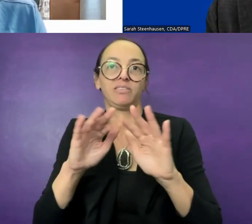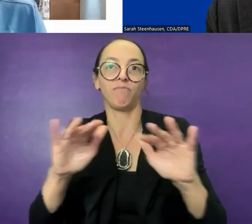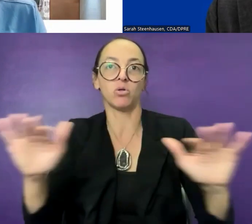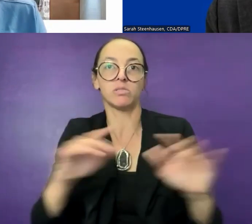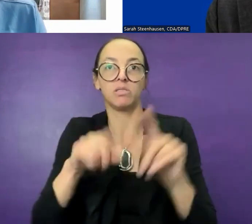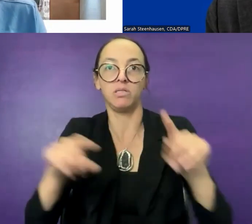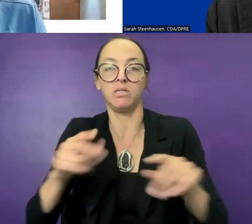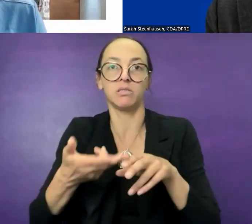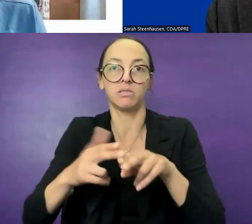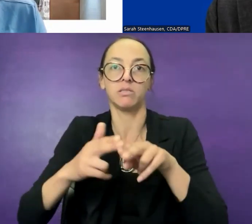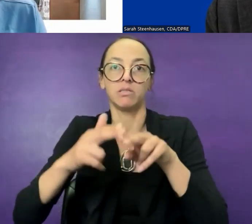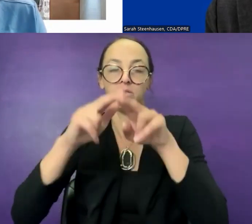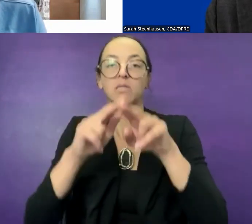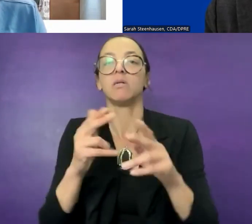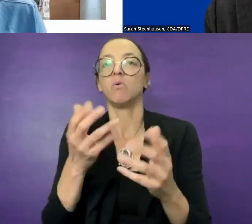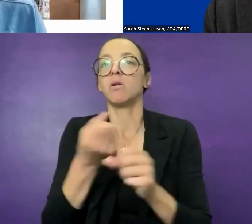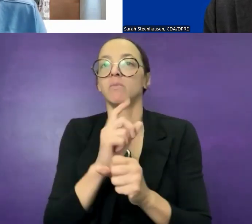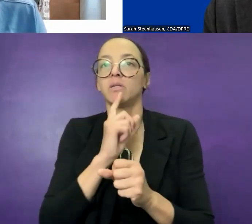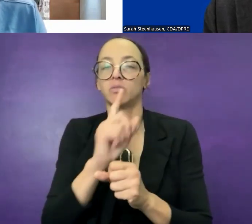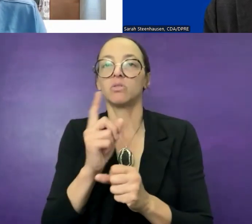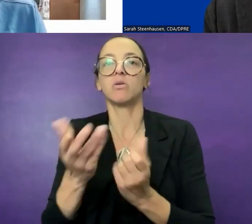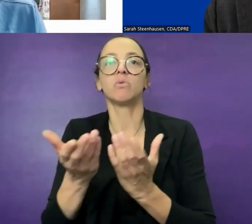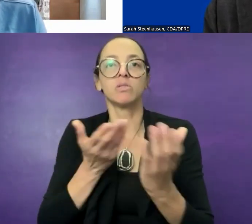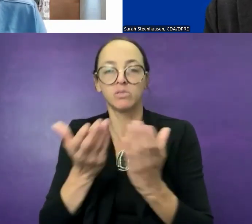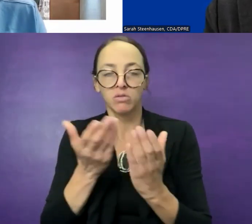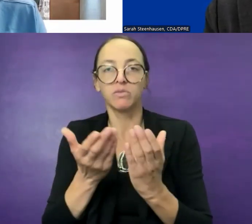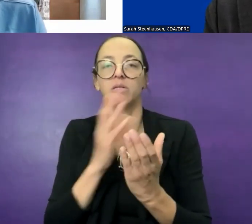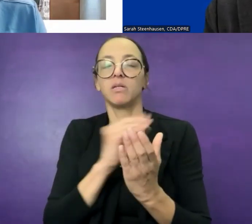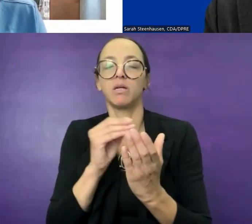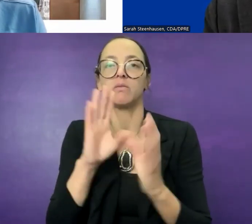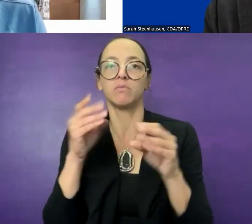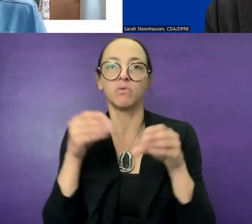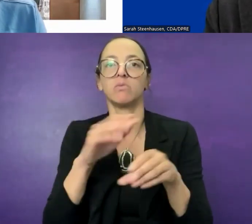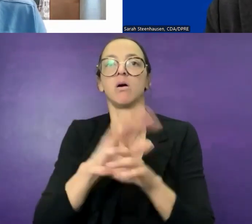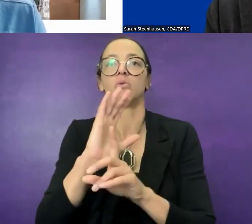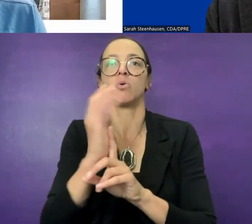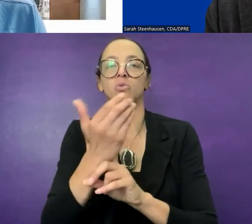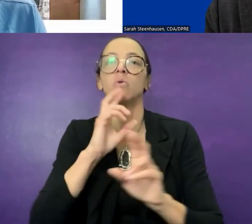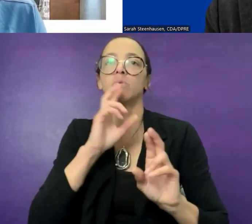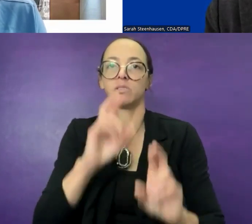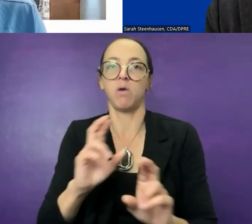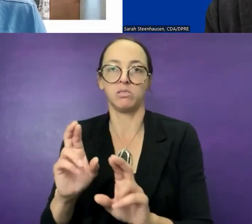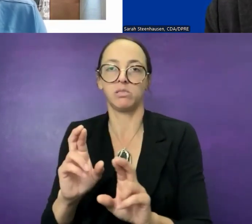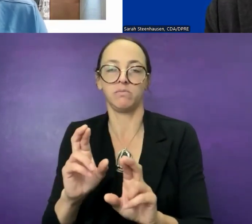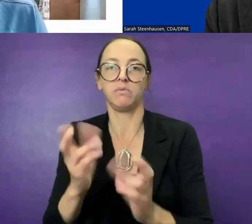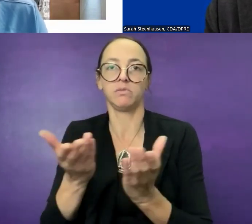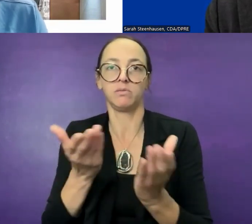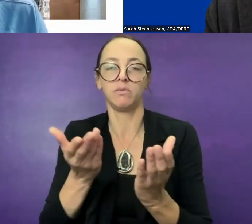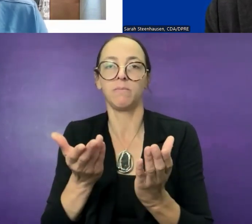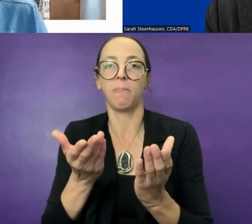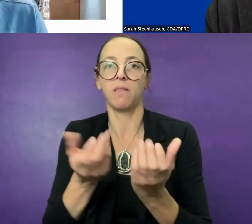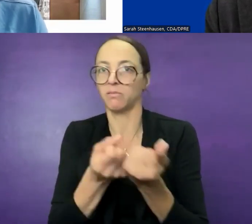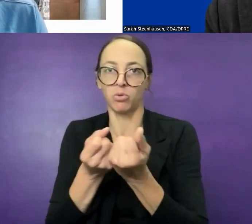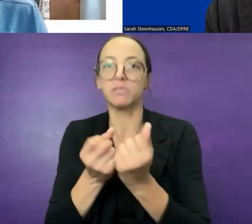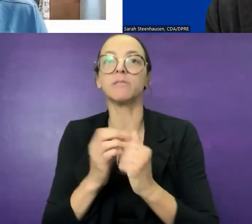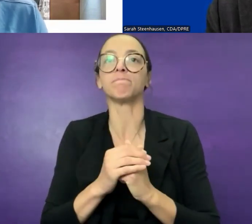and supports are culturally responsive. I would say that few things from my perspective, I think that this is something that we